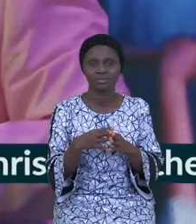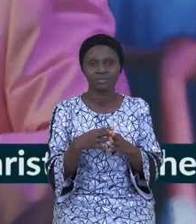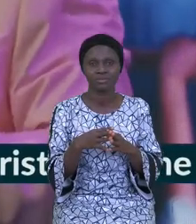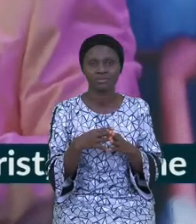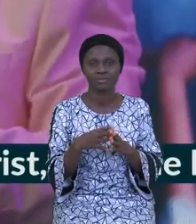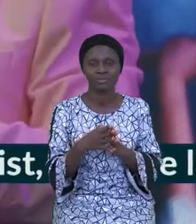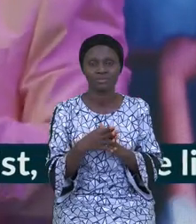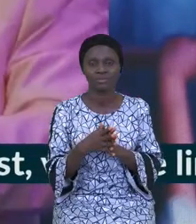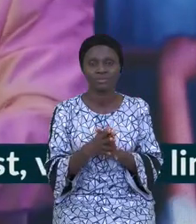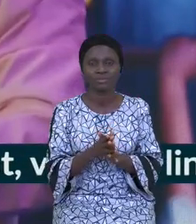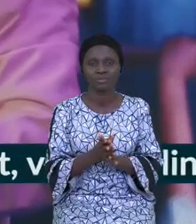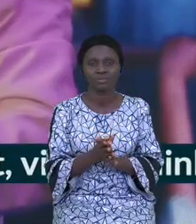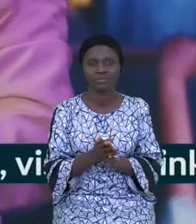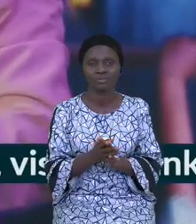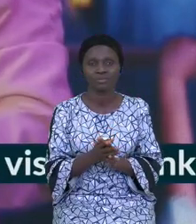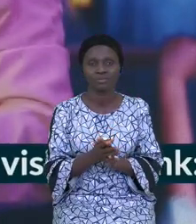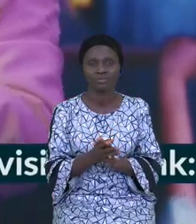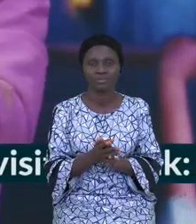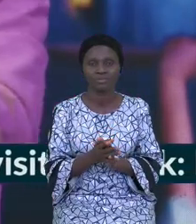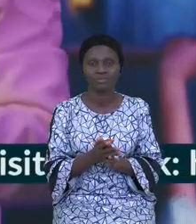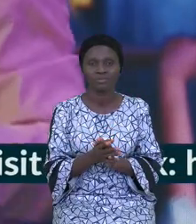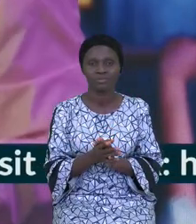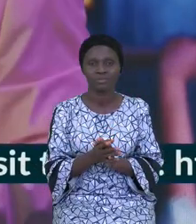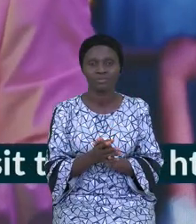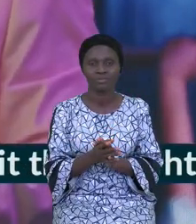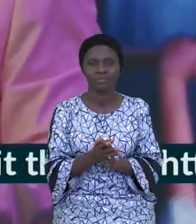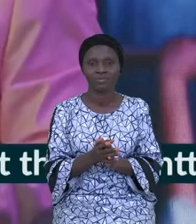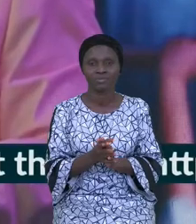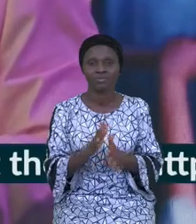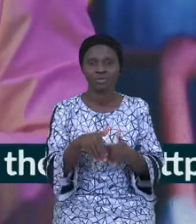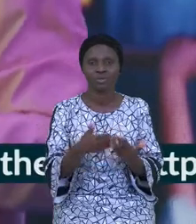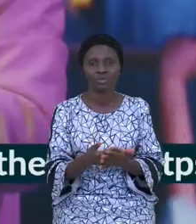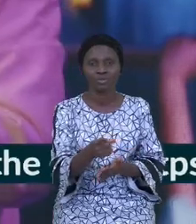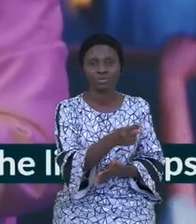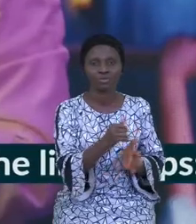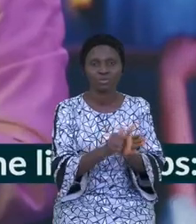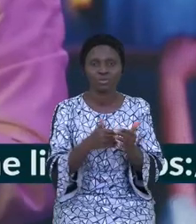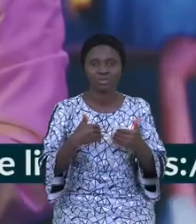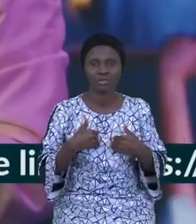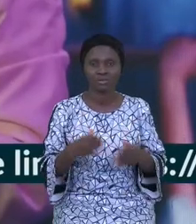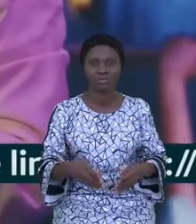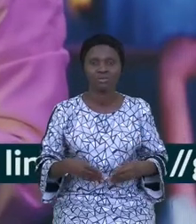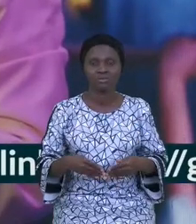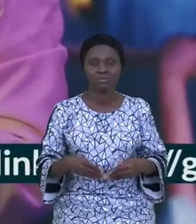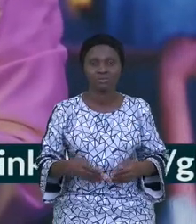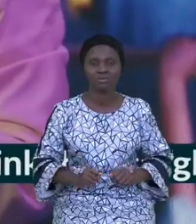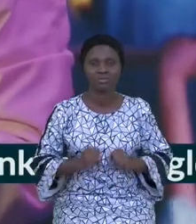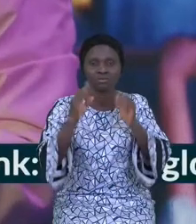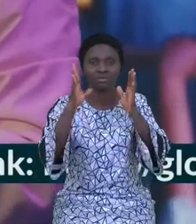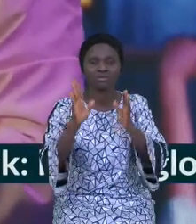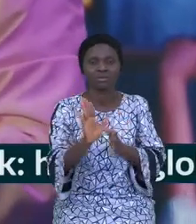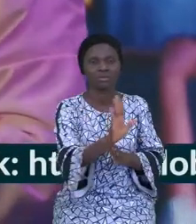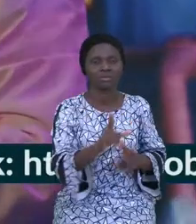And remember, all those that have given their life to Jesus, tonight, there will